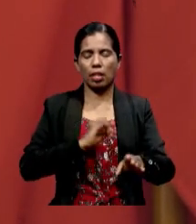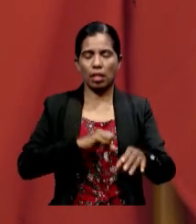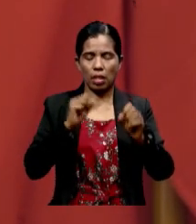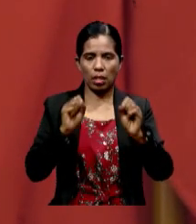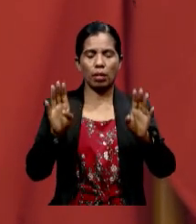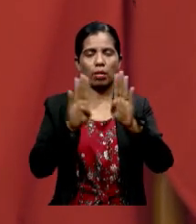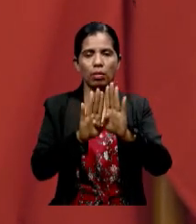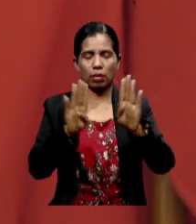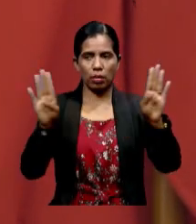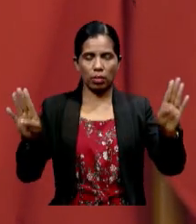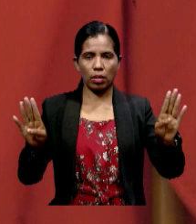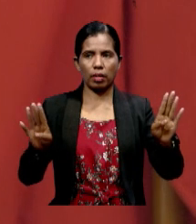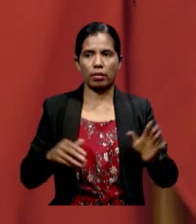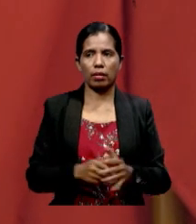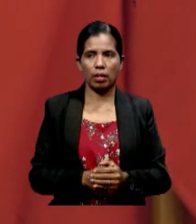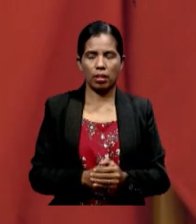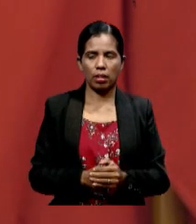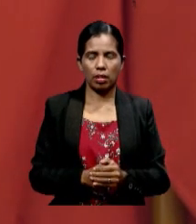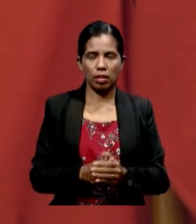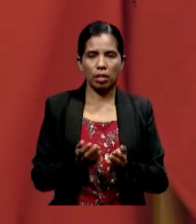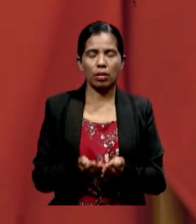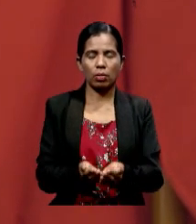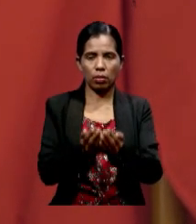membuka rute kapal